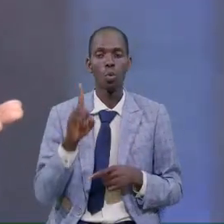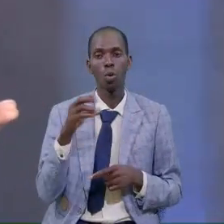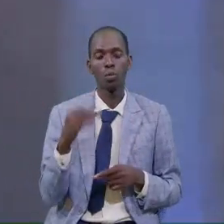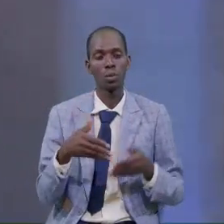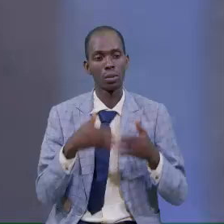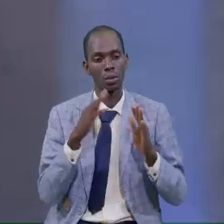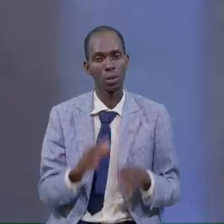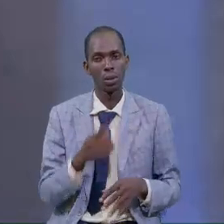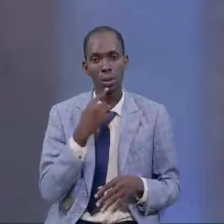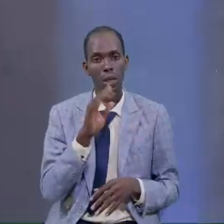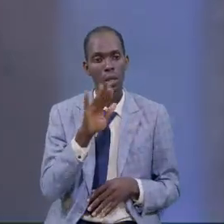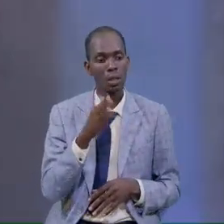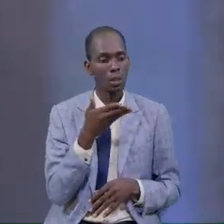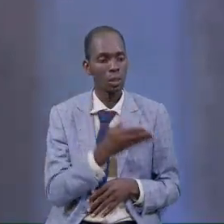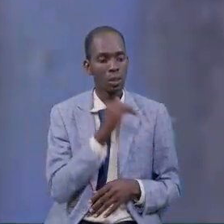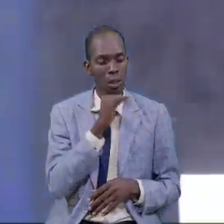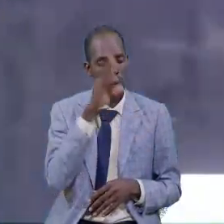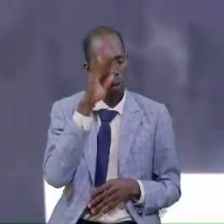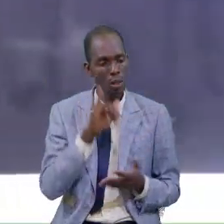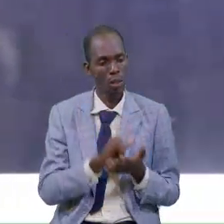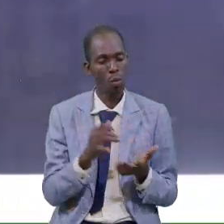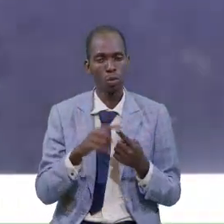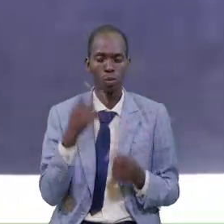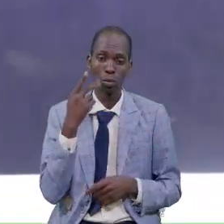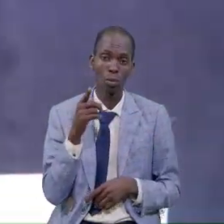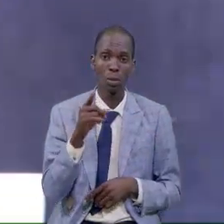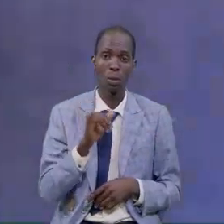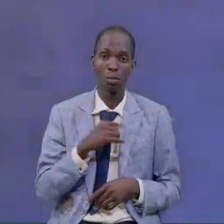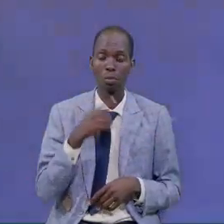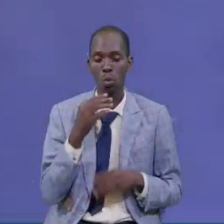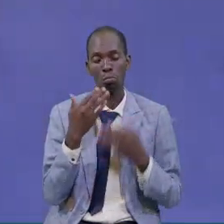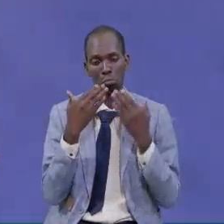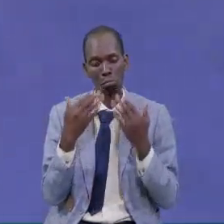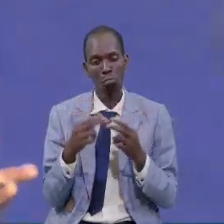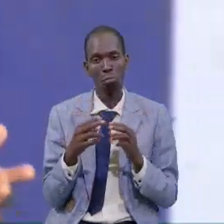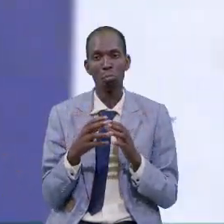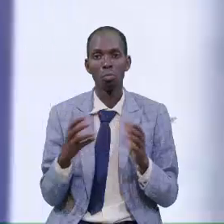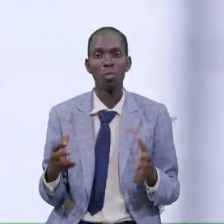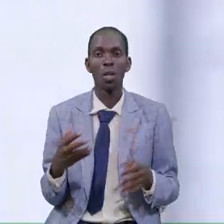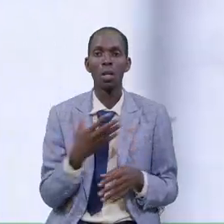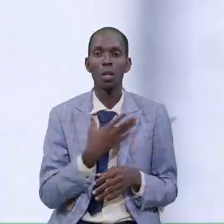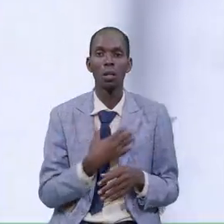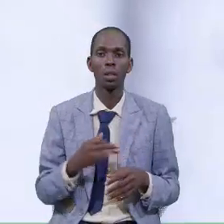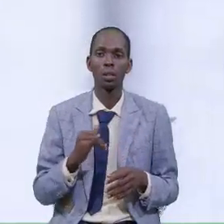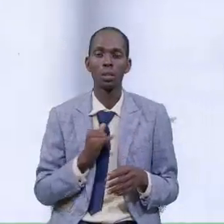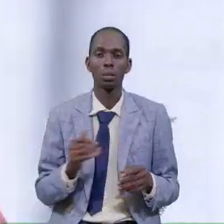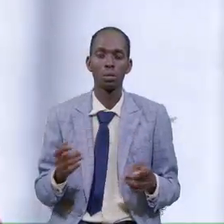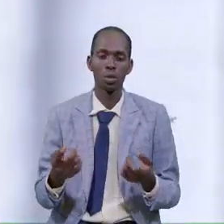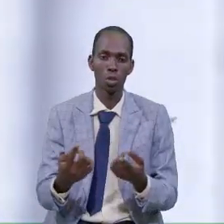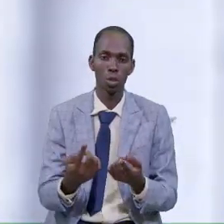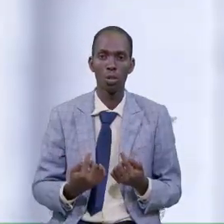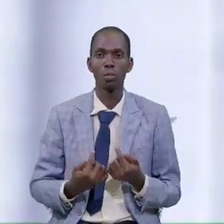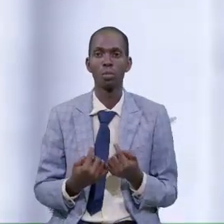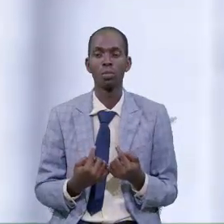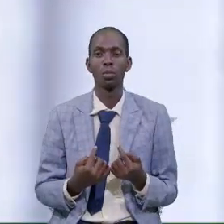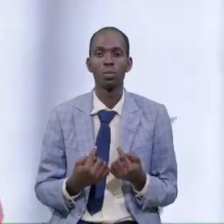man here wanting to see you. And I said, thank you very much. And I came to the front of, you know, the pulpit,